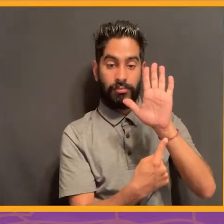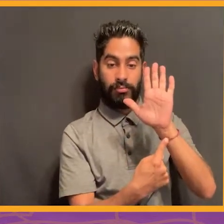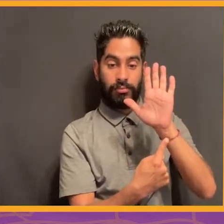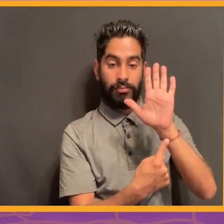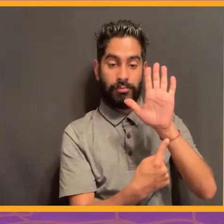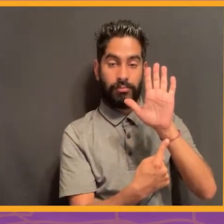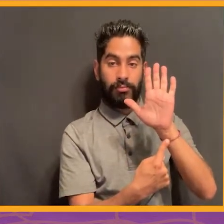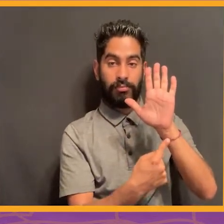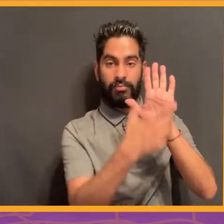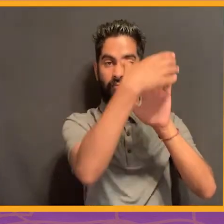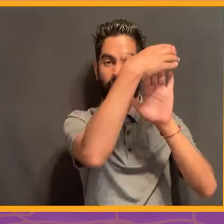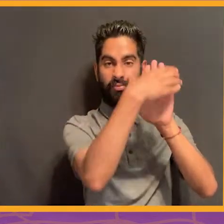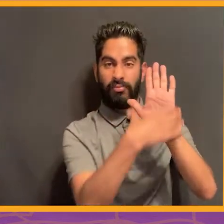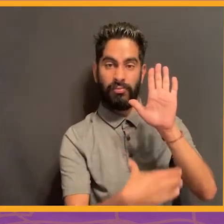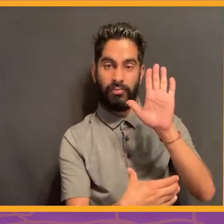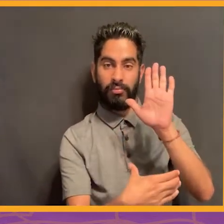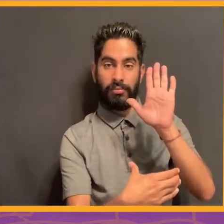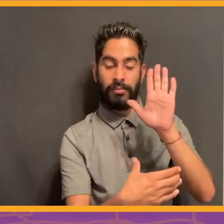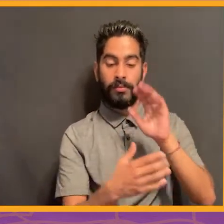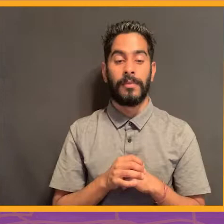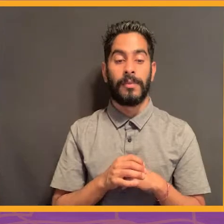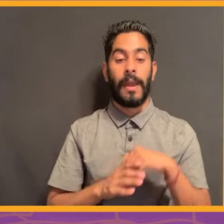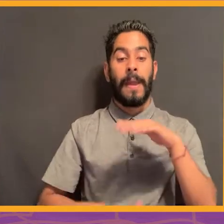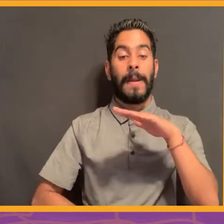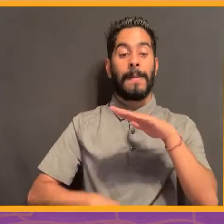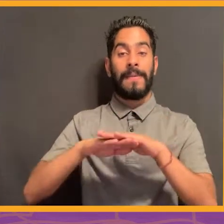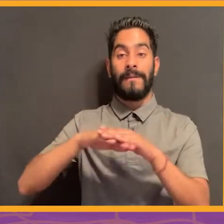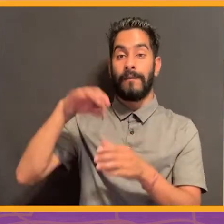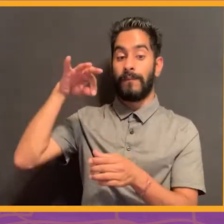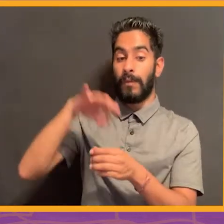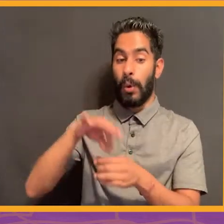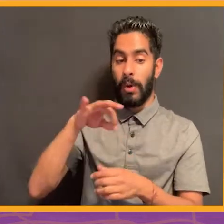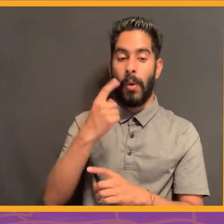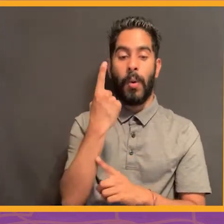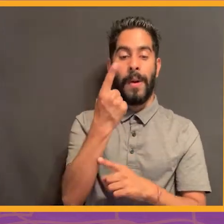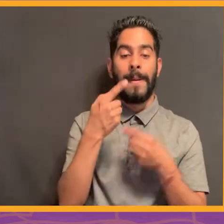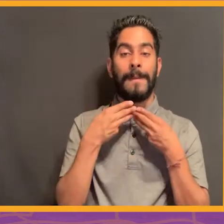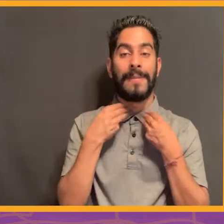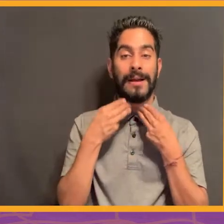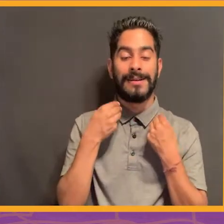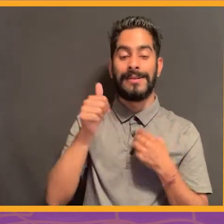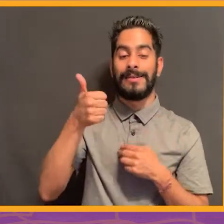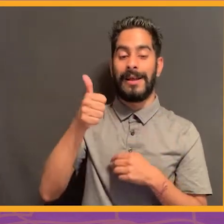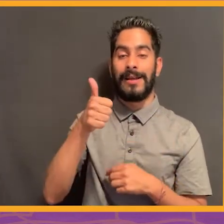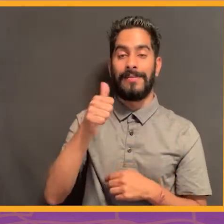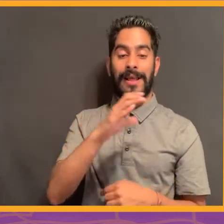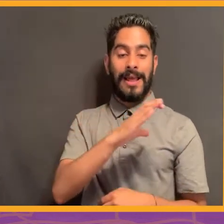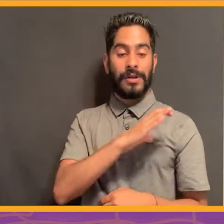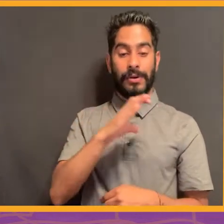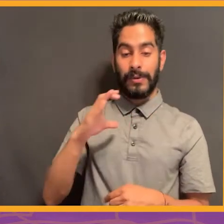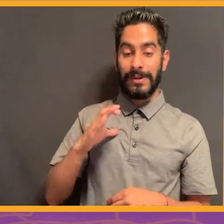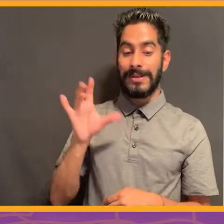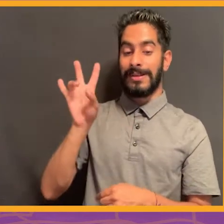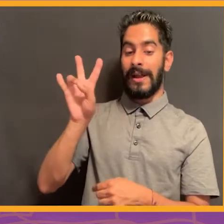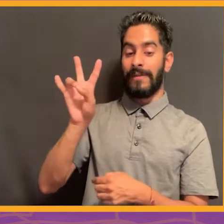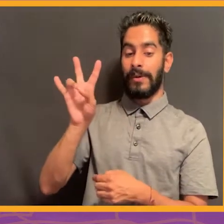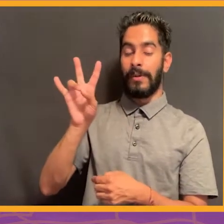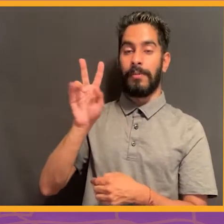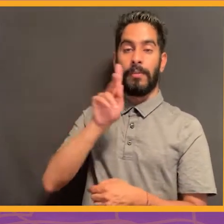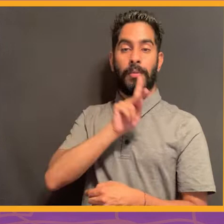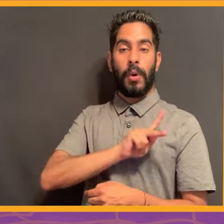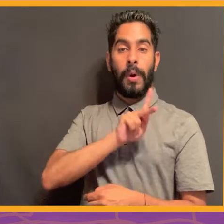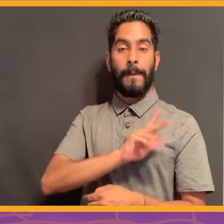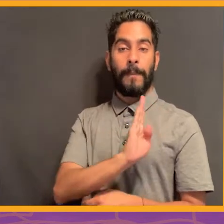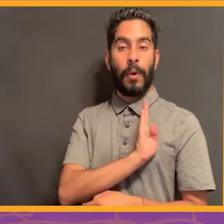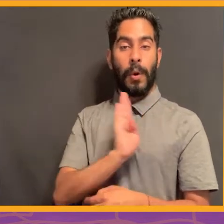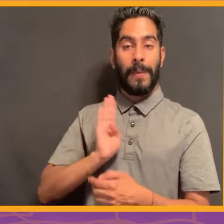not use red ink or pencil. Vote for up to 1 mayor, 10 councillors, 7 park board